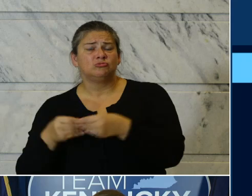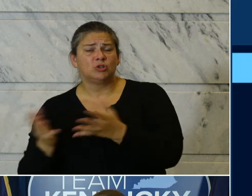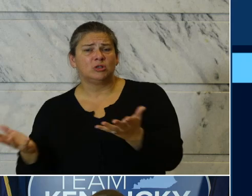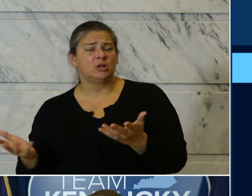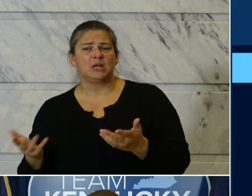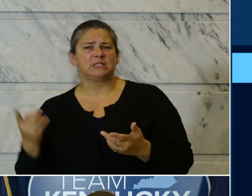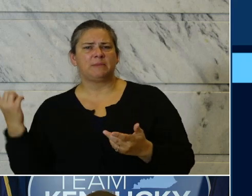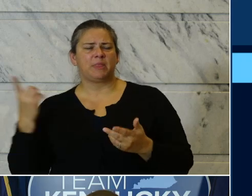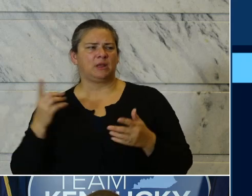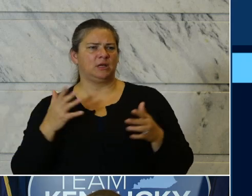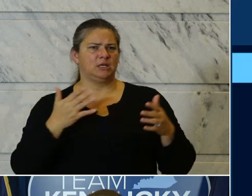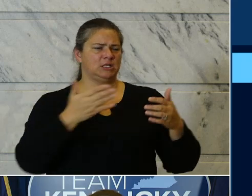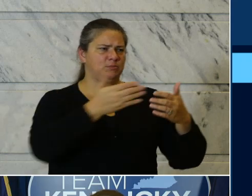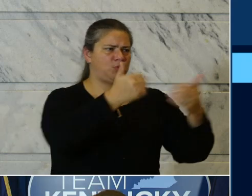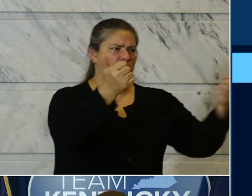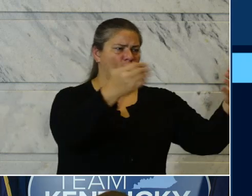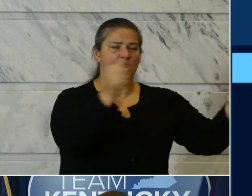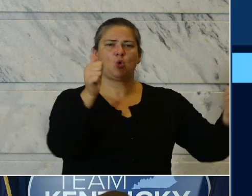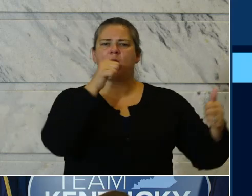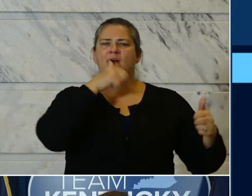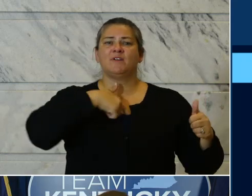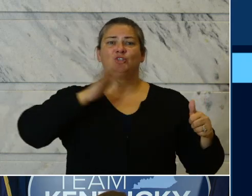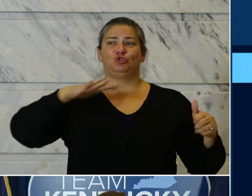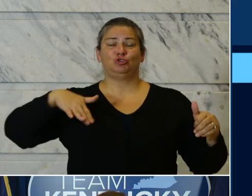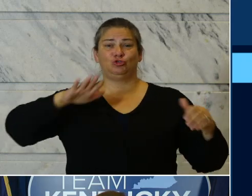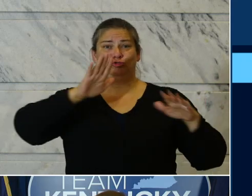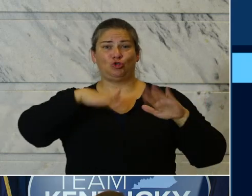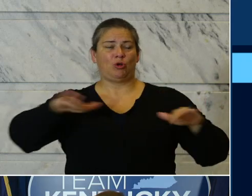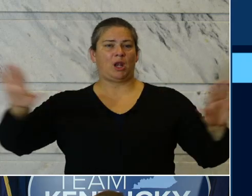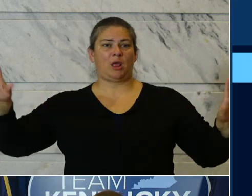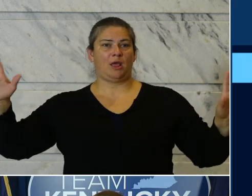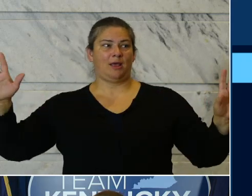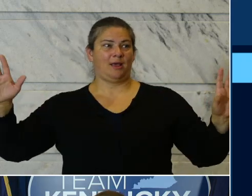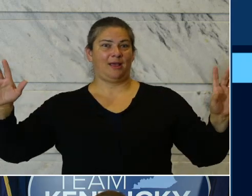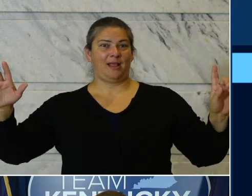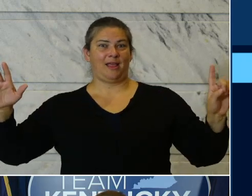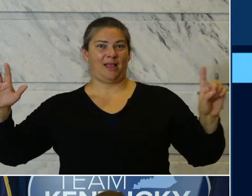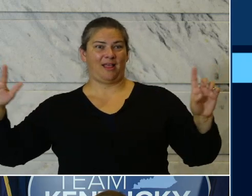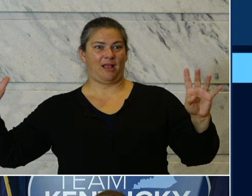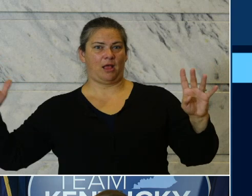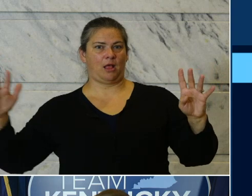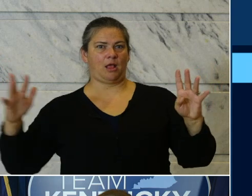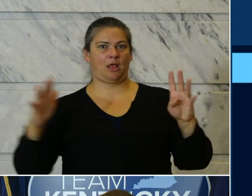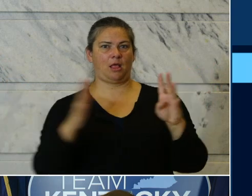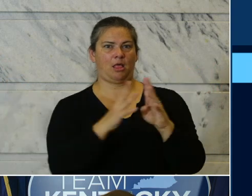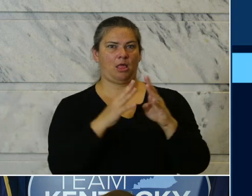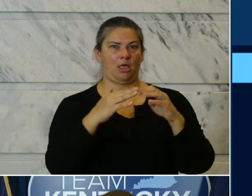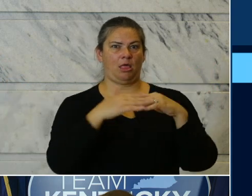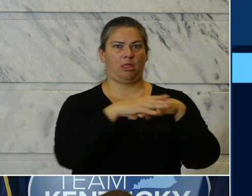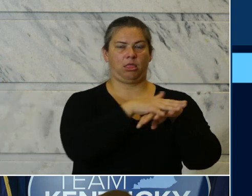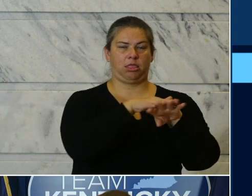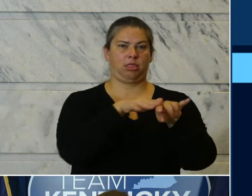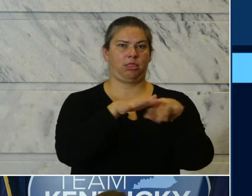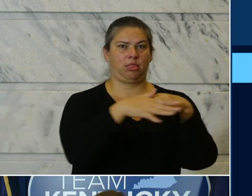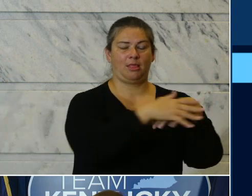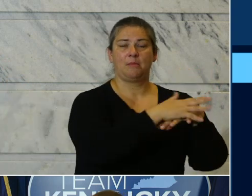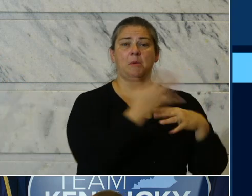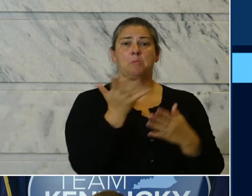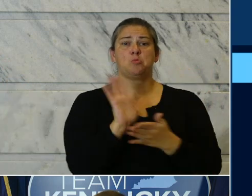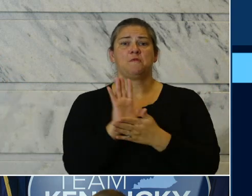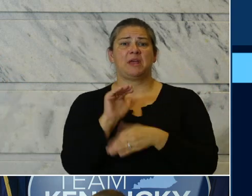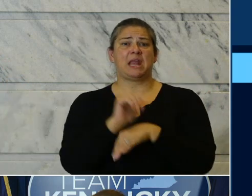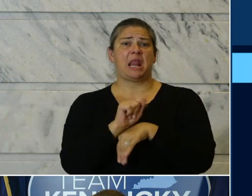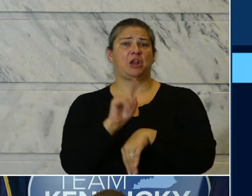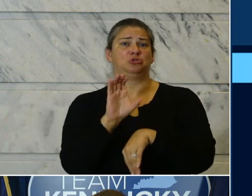it doesn't bring the kids together. Think about if you're going to do a movie night at church with